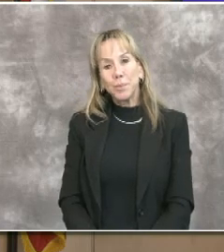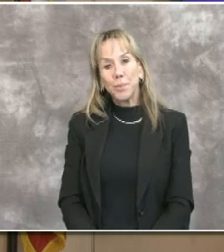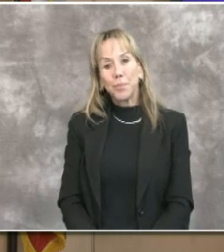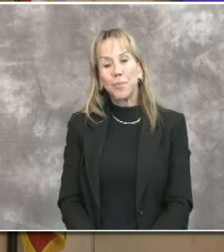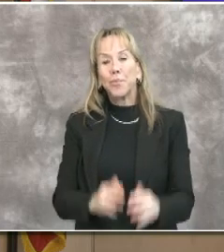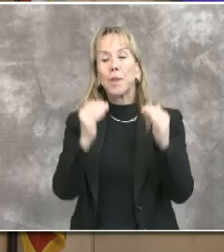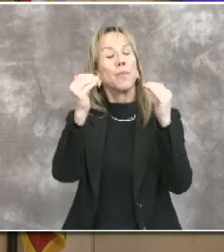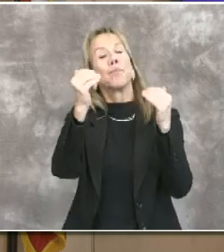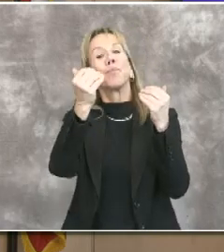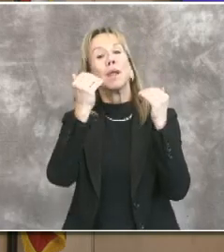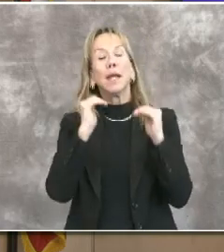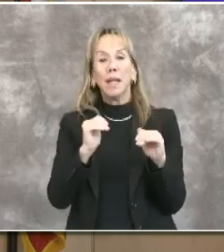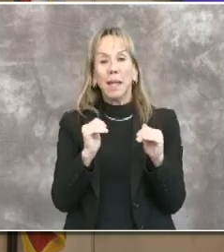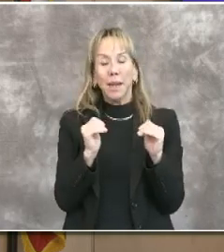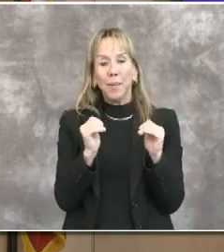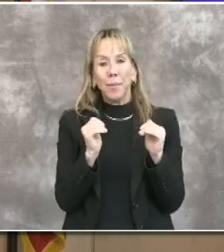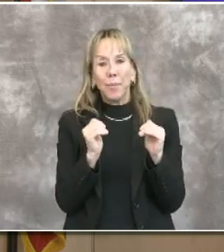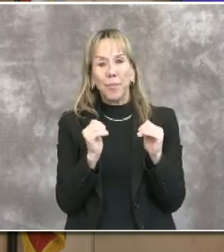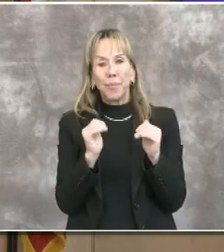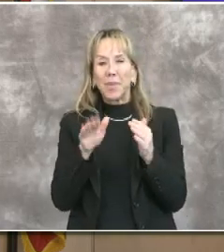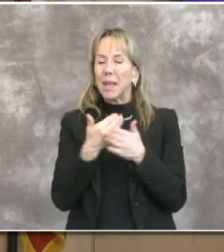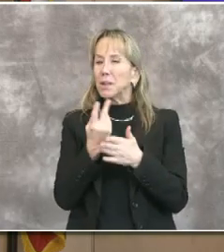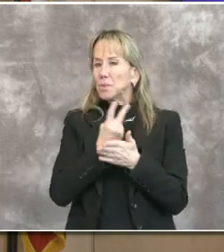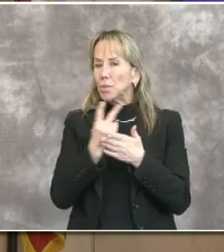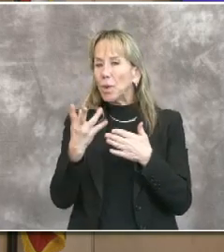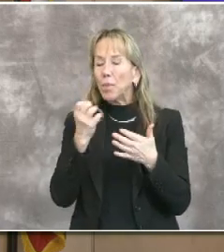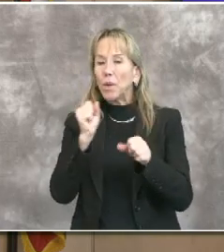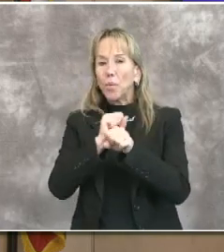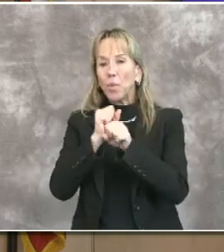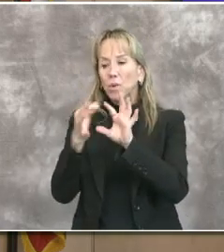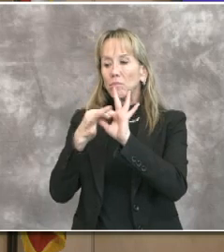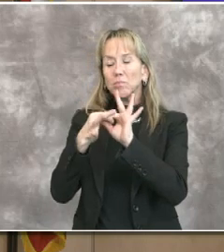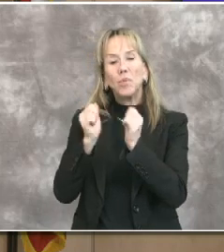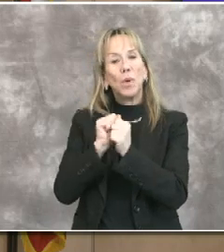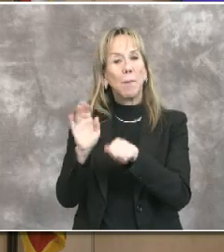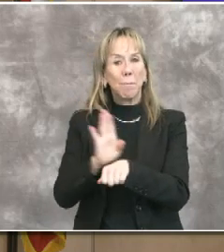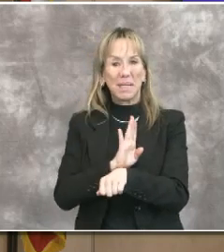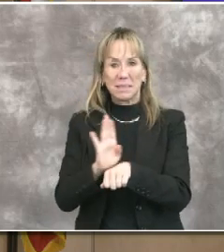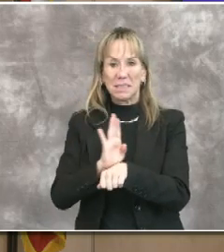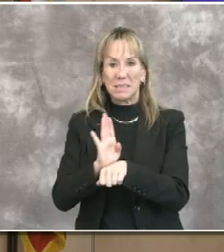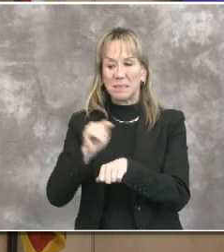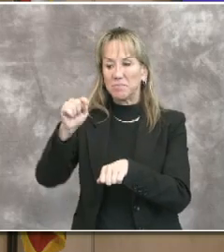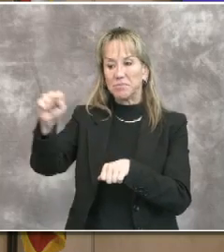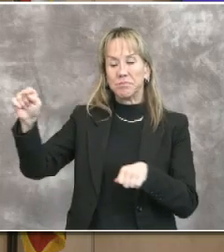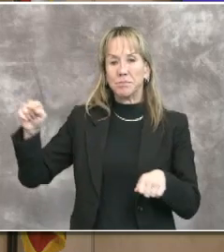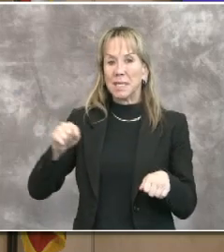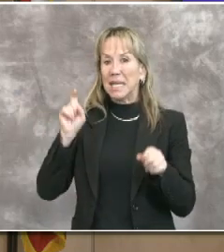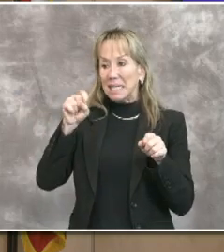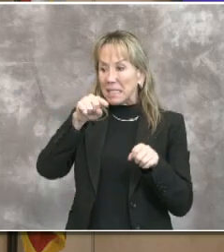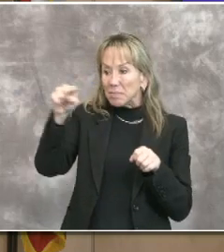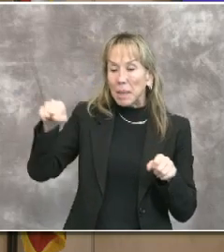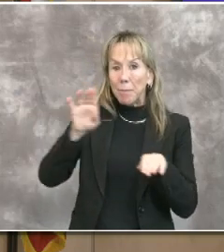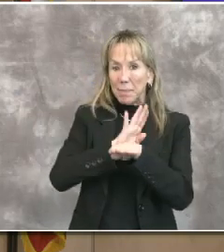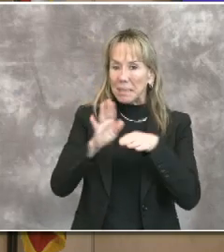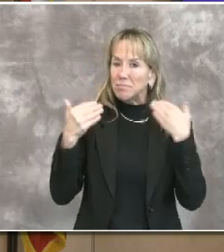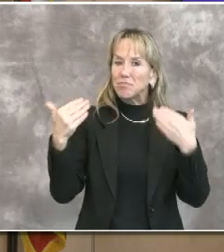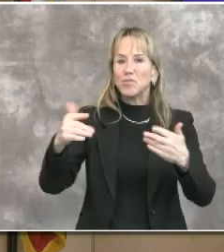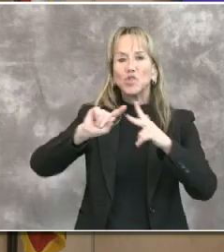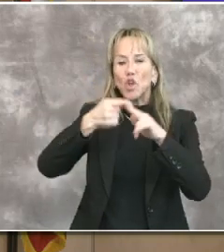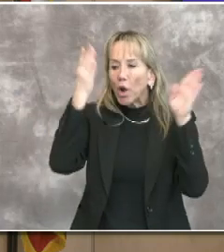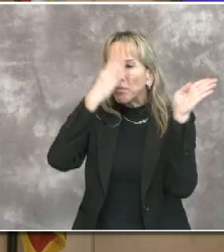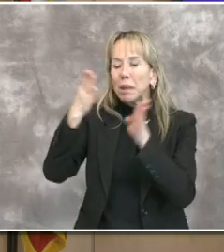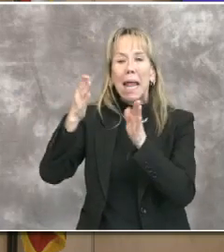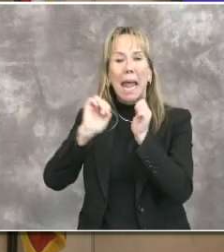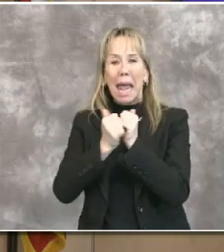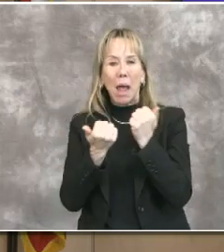Next group we want to work with over the next 2 weeks is our business community. We need businesses to begin planning now for how they will reopen and what